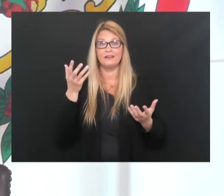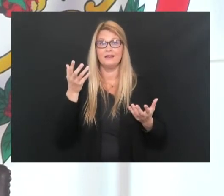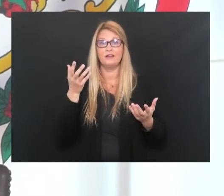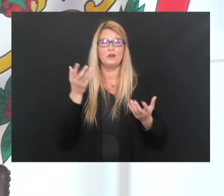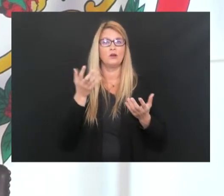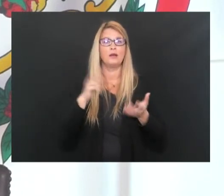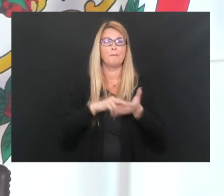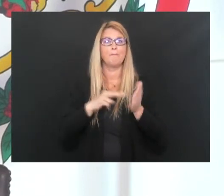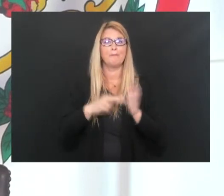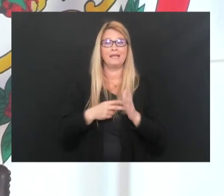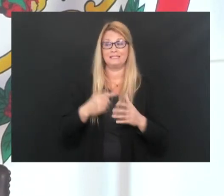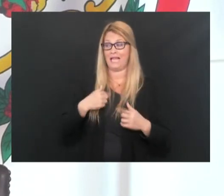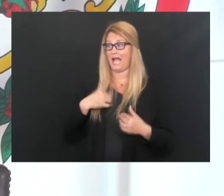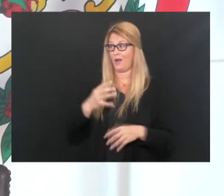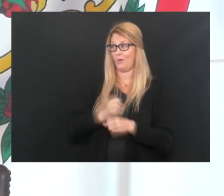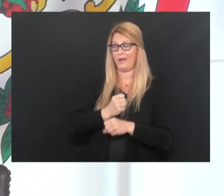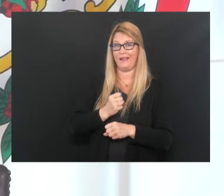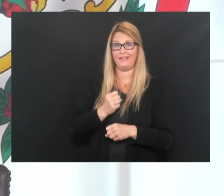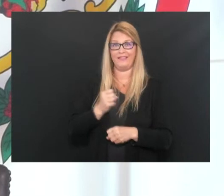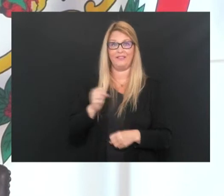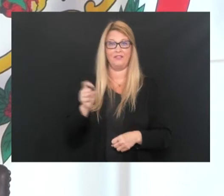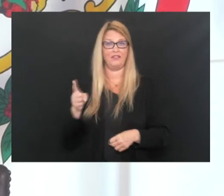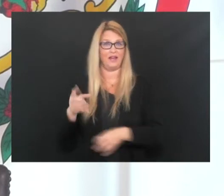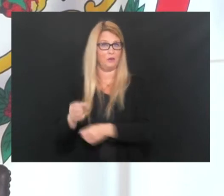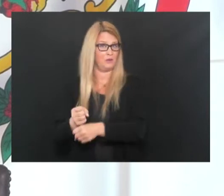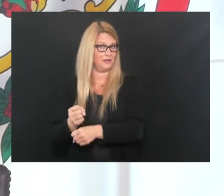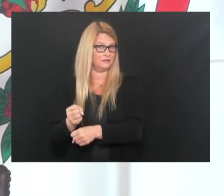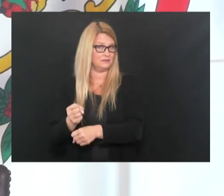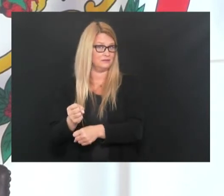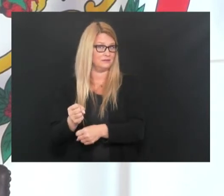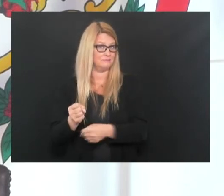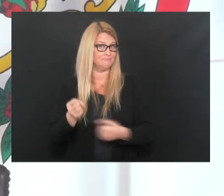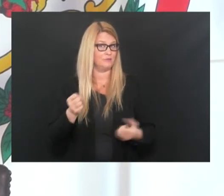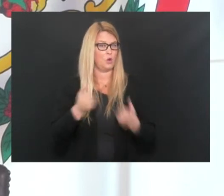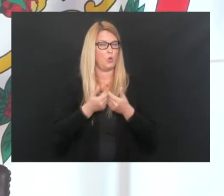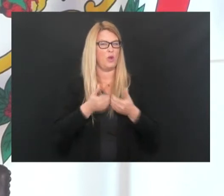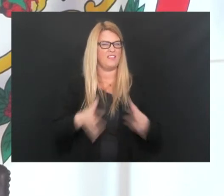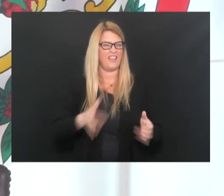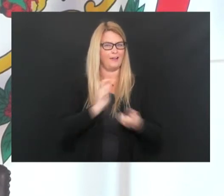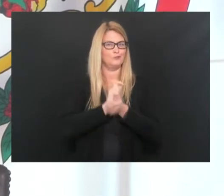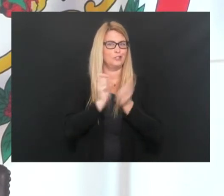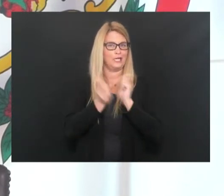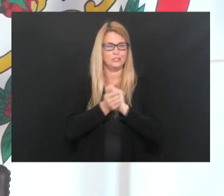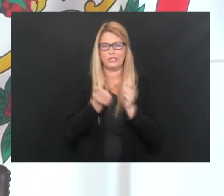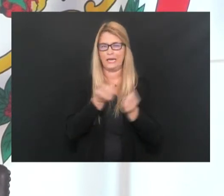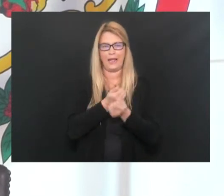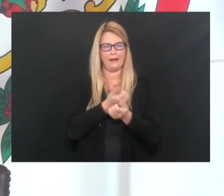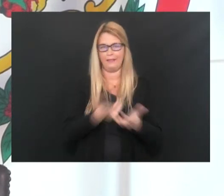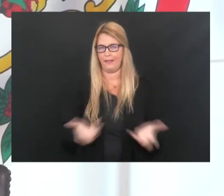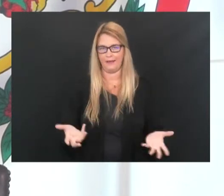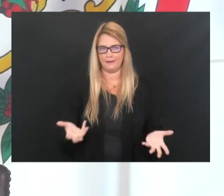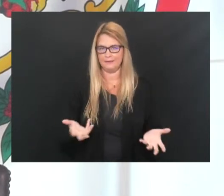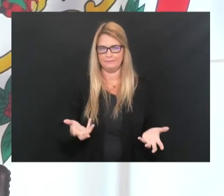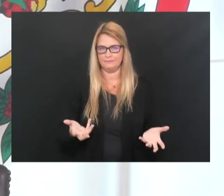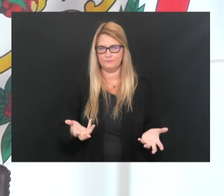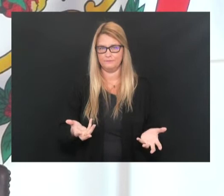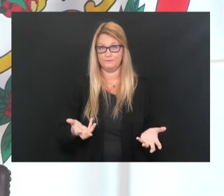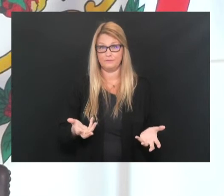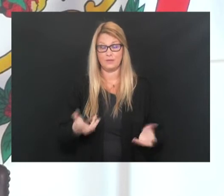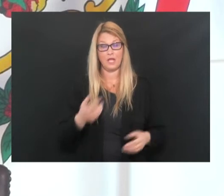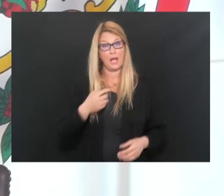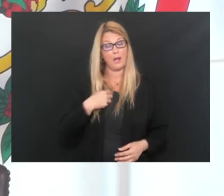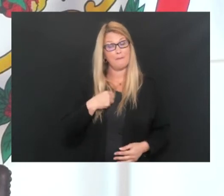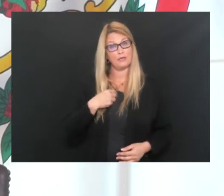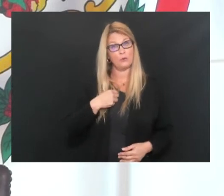get what we want without changing the beat. Now, do I